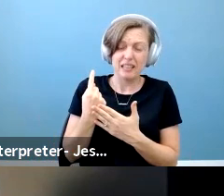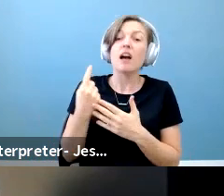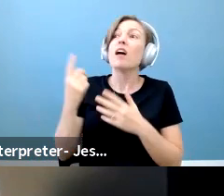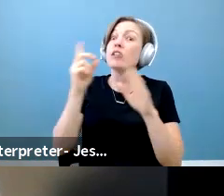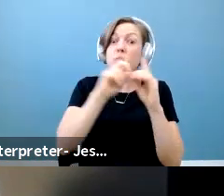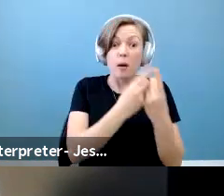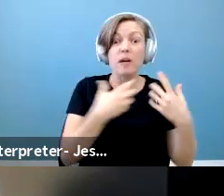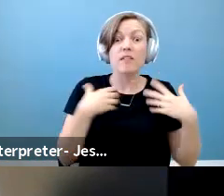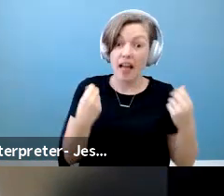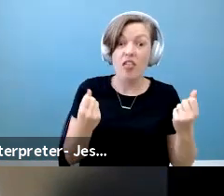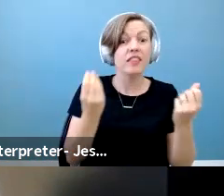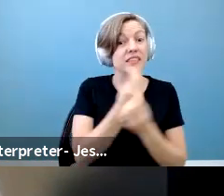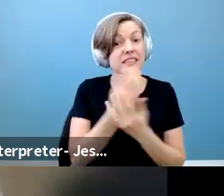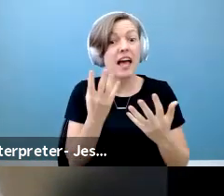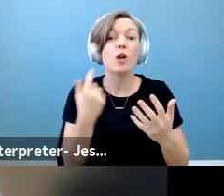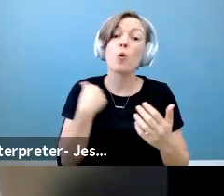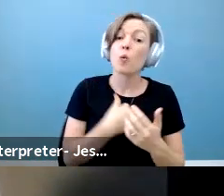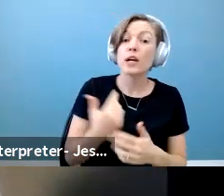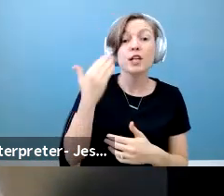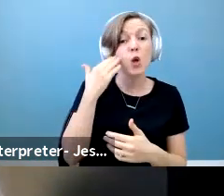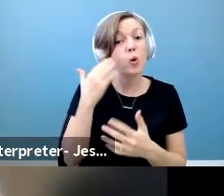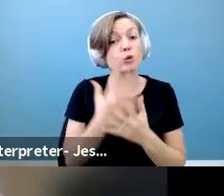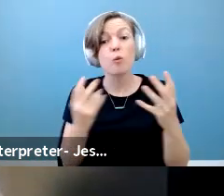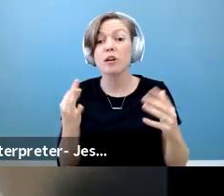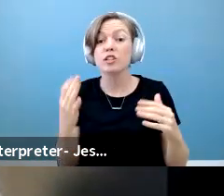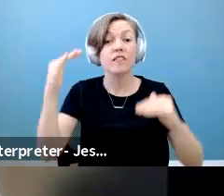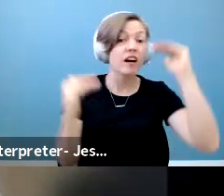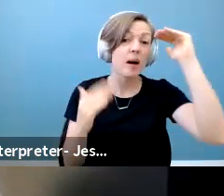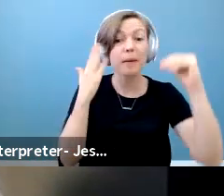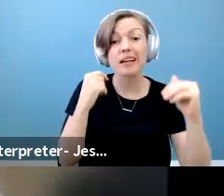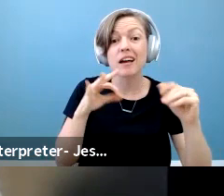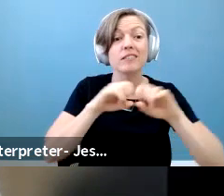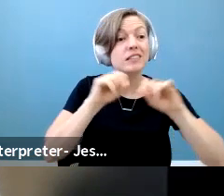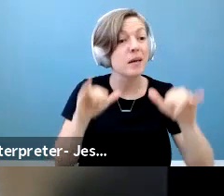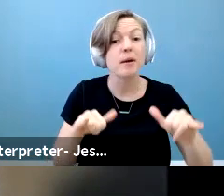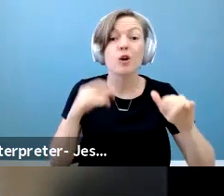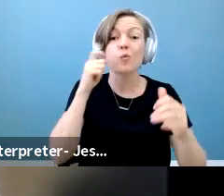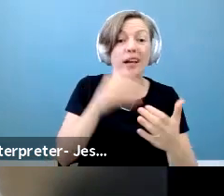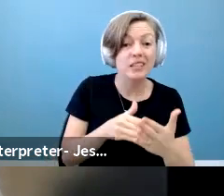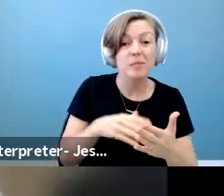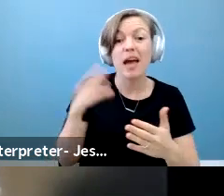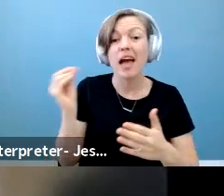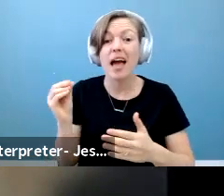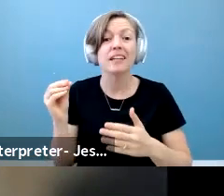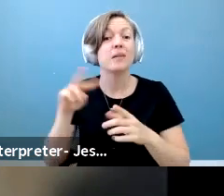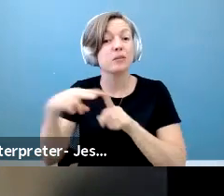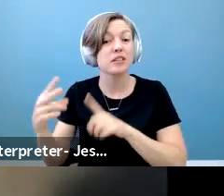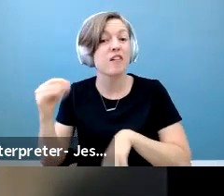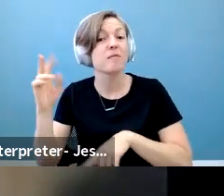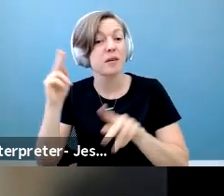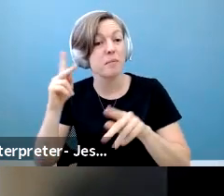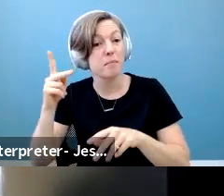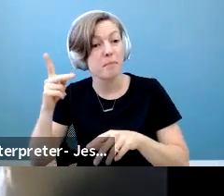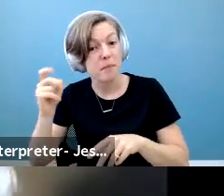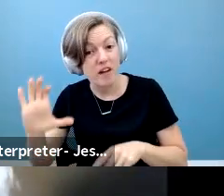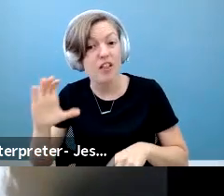said, we know that so much of these disparities have to do with systemic racism and the voices of people of color and people from